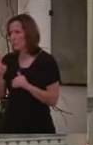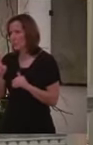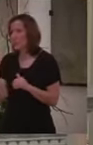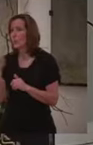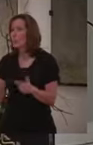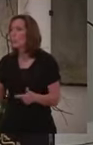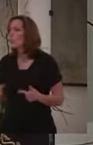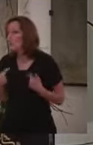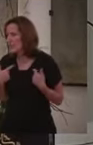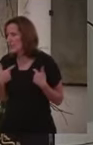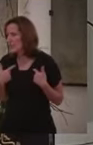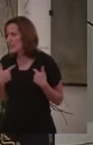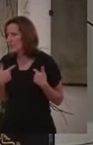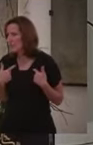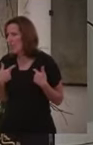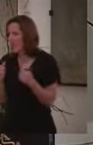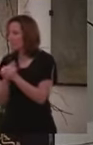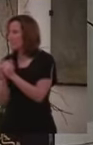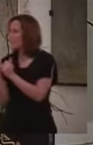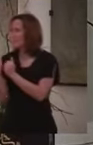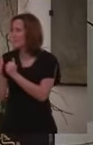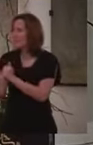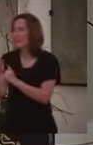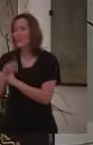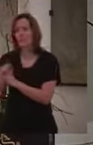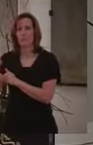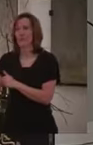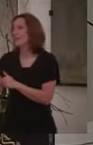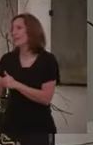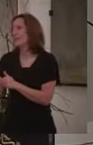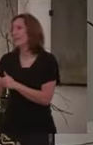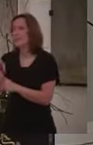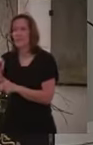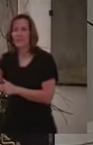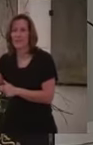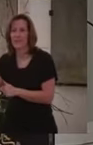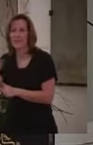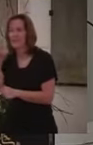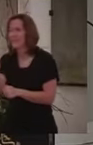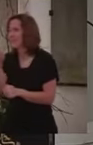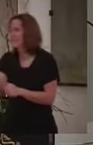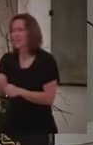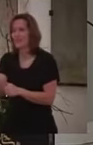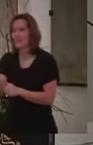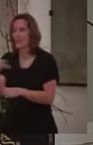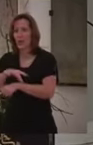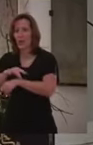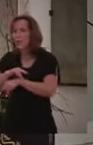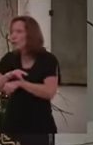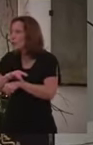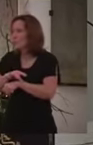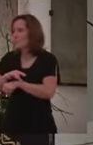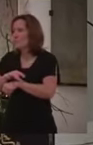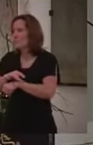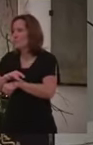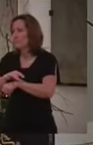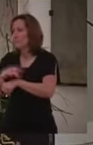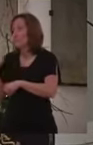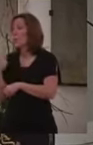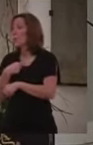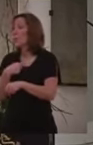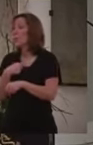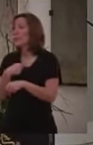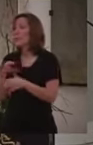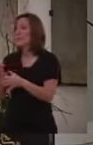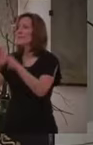citizenship, that it's beyond Reading, Pennsylvania, United States, Earth, that